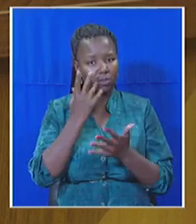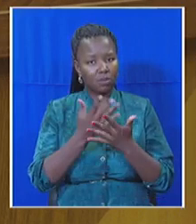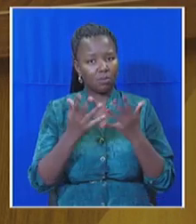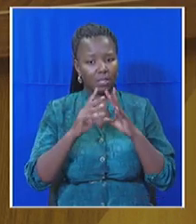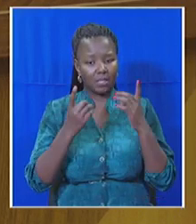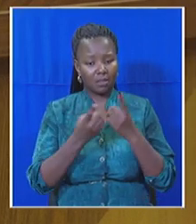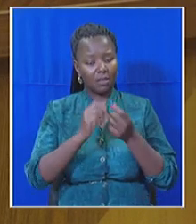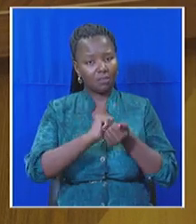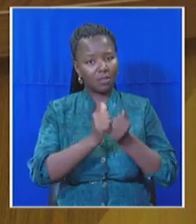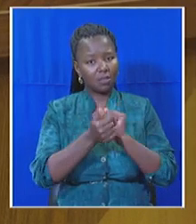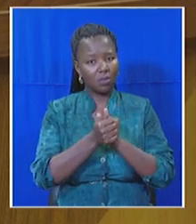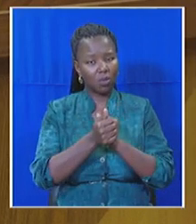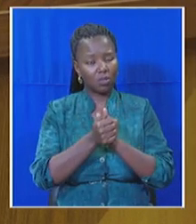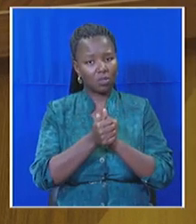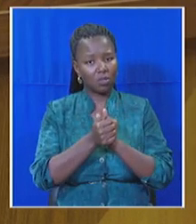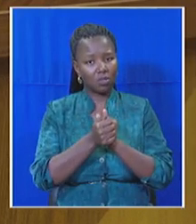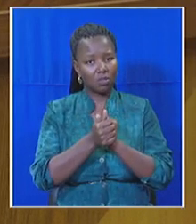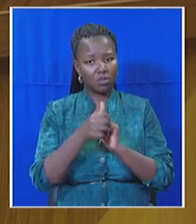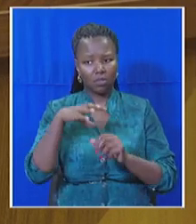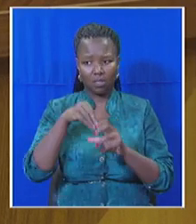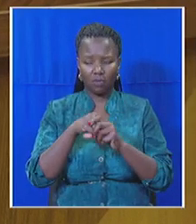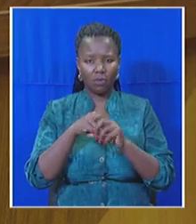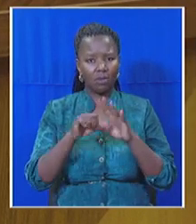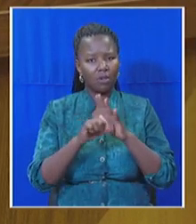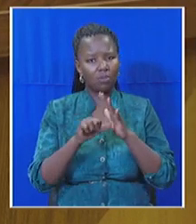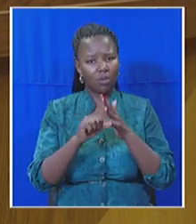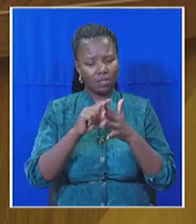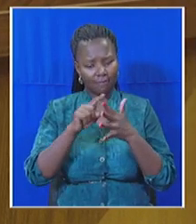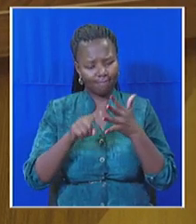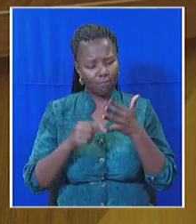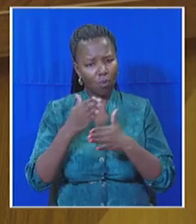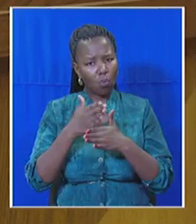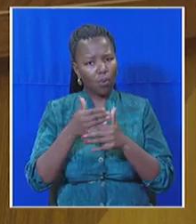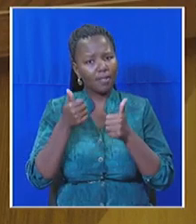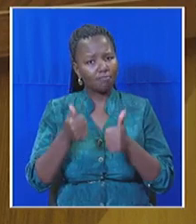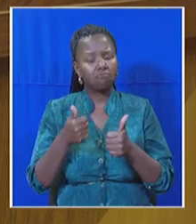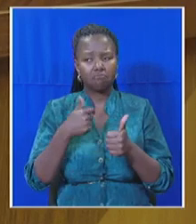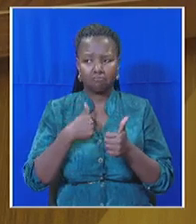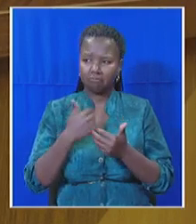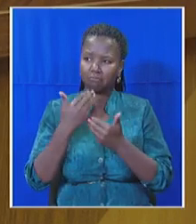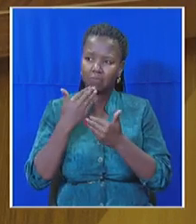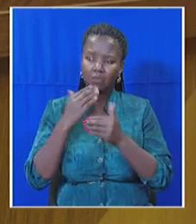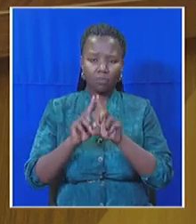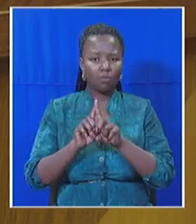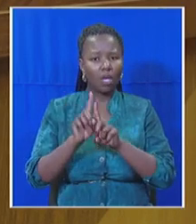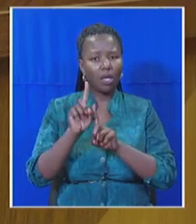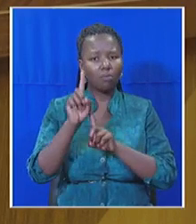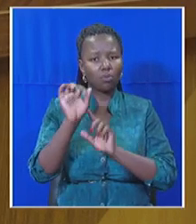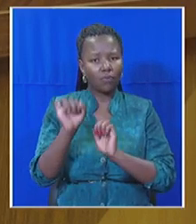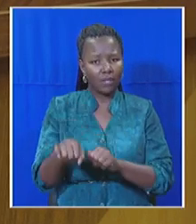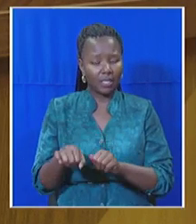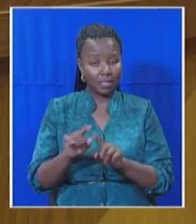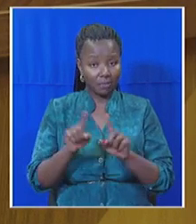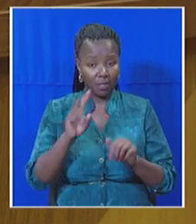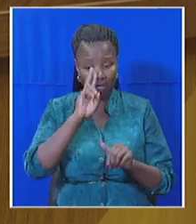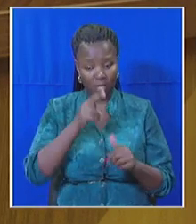of Sport and Recreation on key indicators and commends the department for the improvement. Yet, much more needs